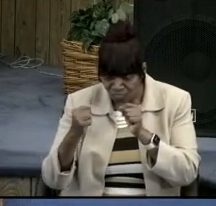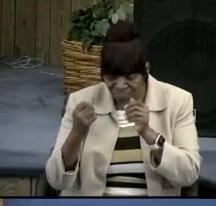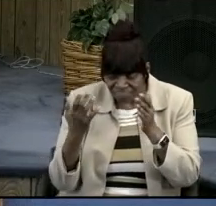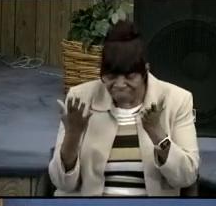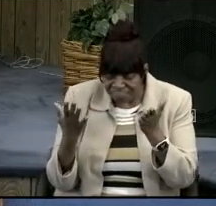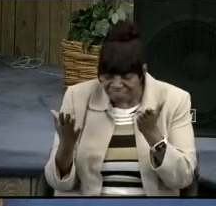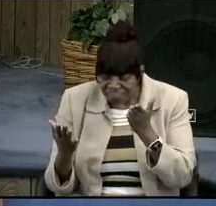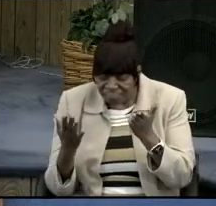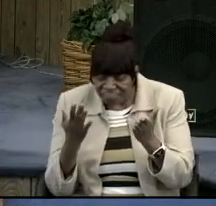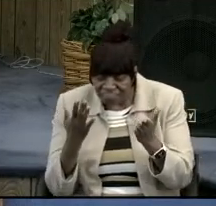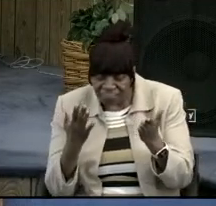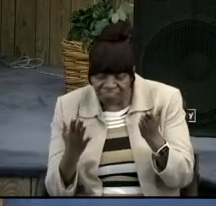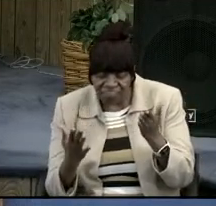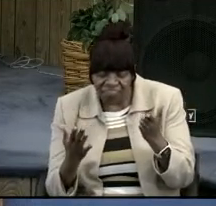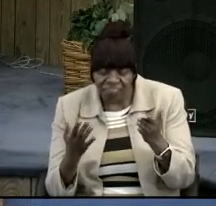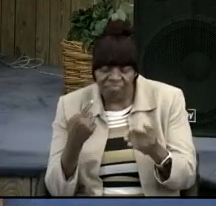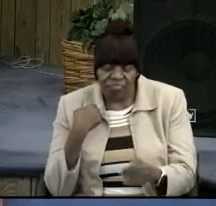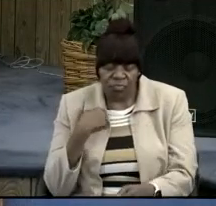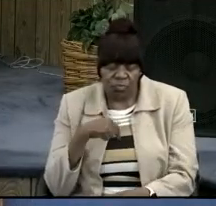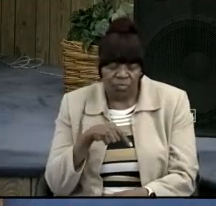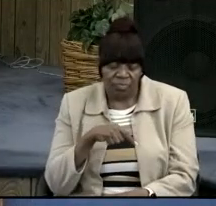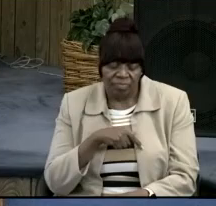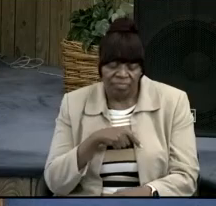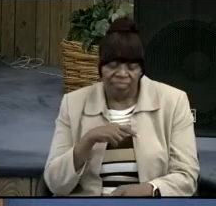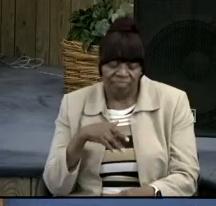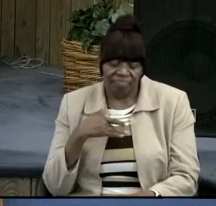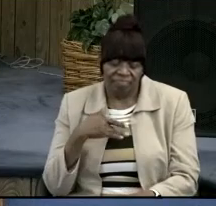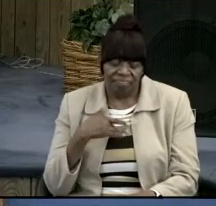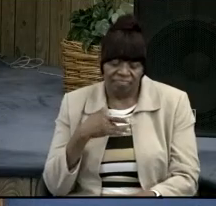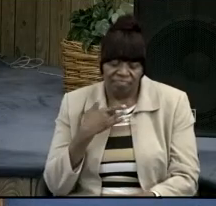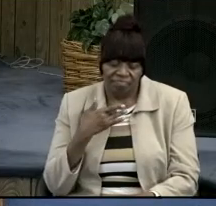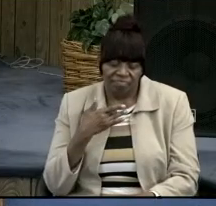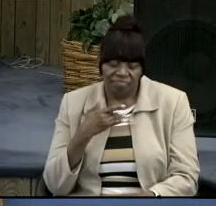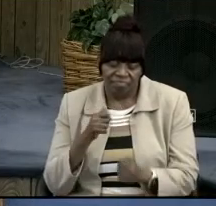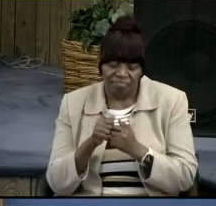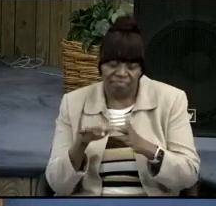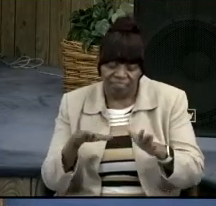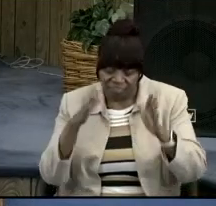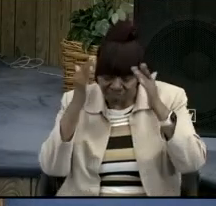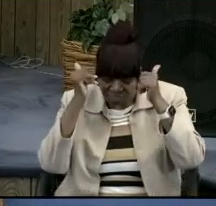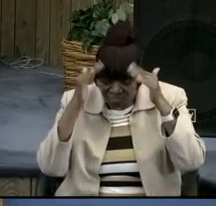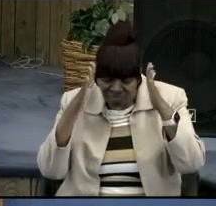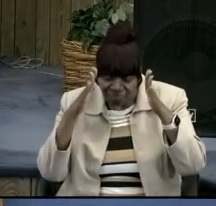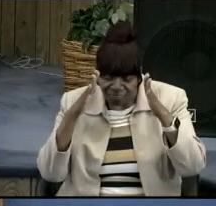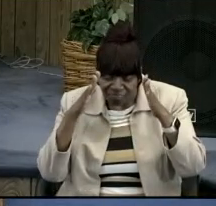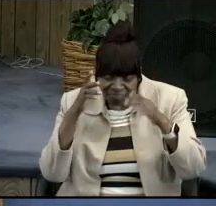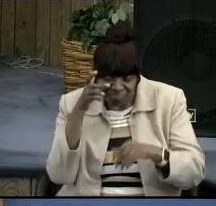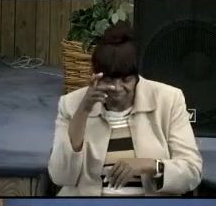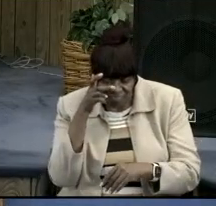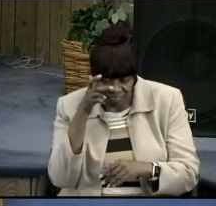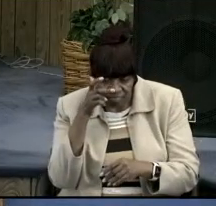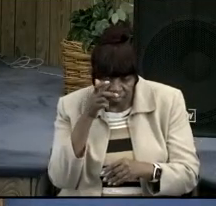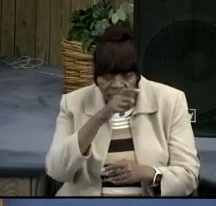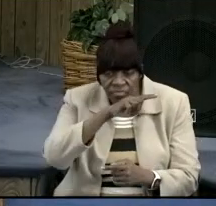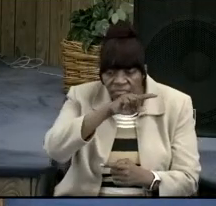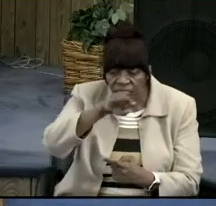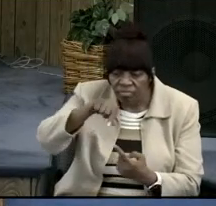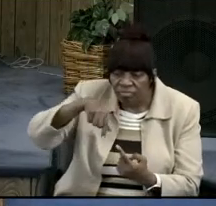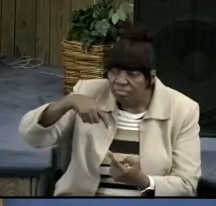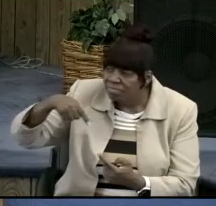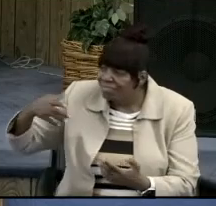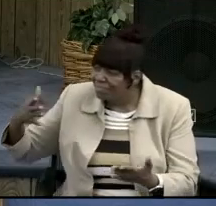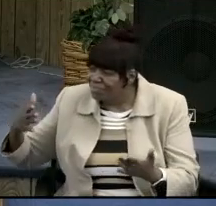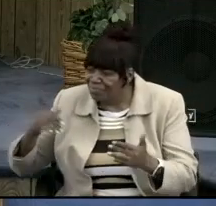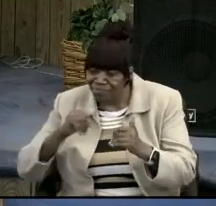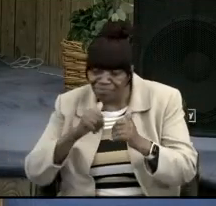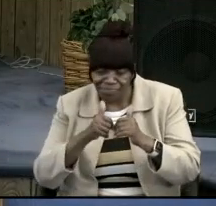Many of us have felt helpless and hopeless. I know I have. The enemy is everywhere. How can